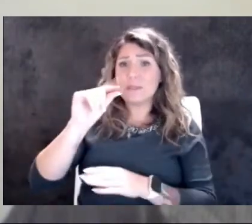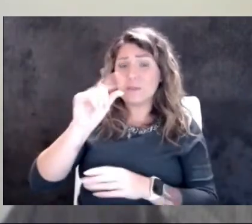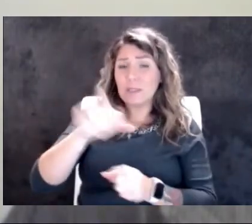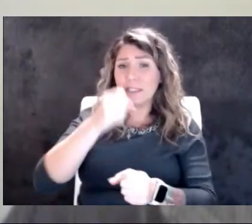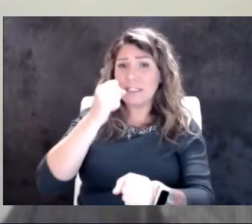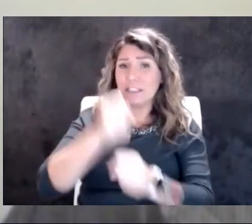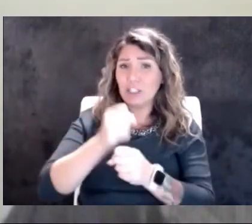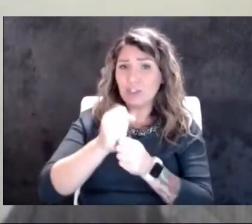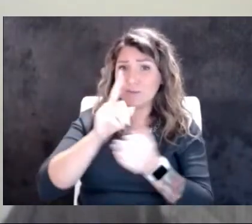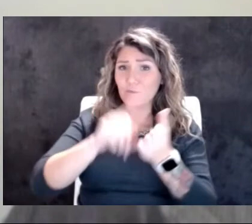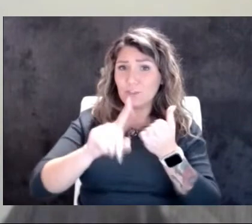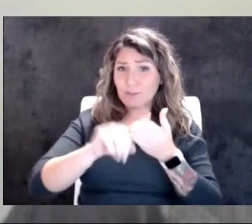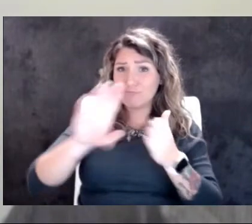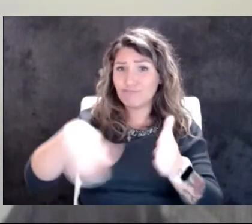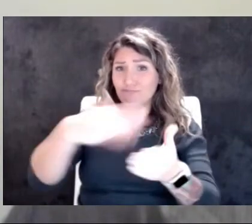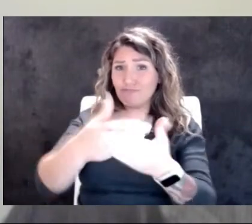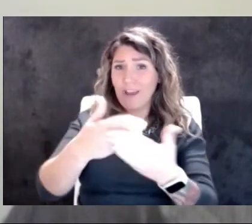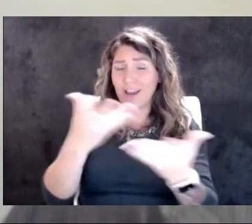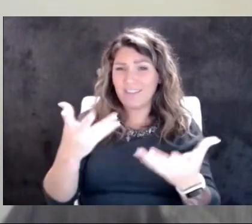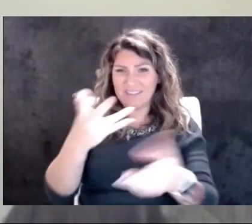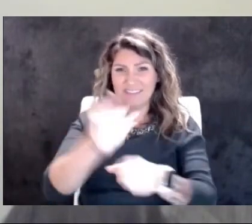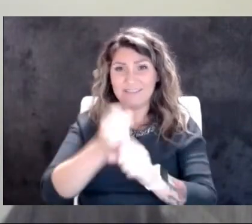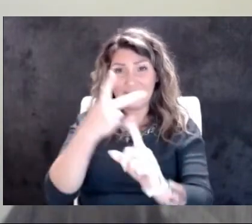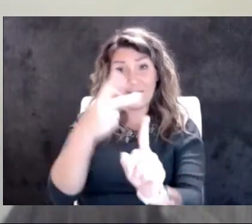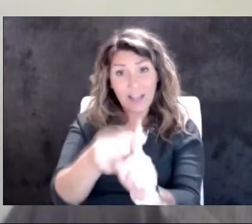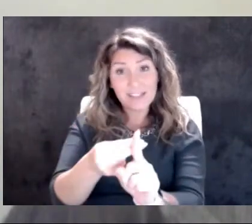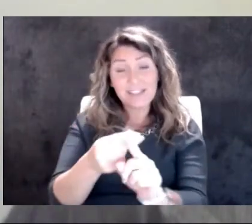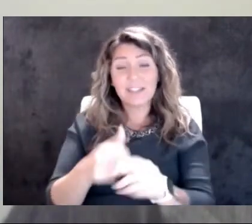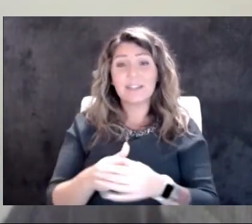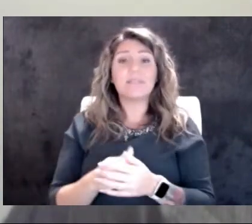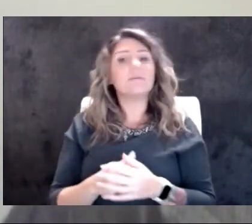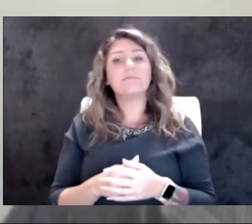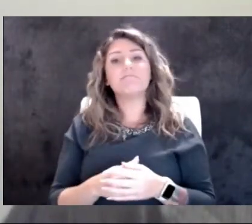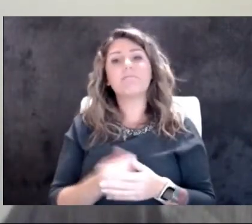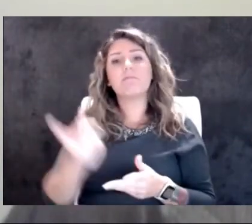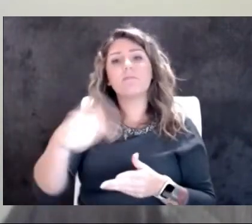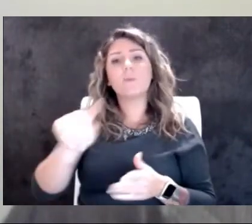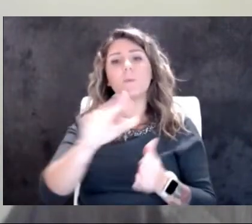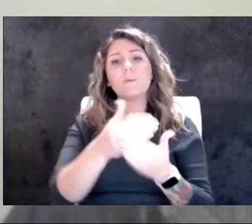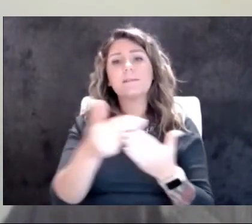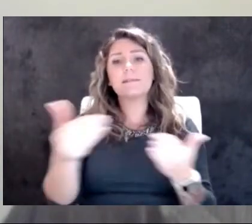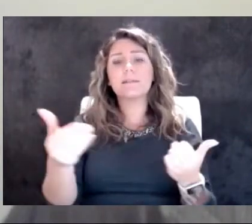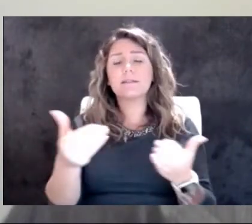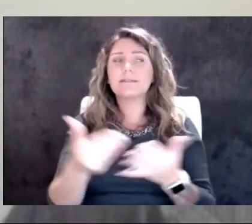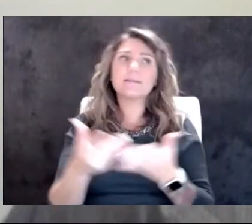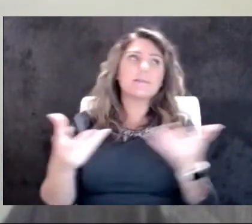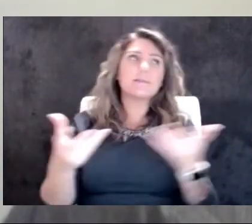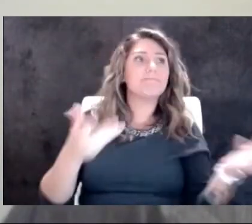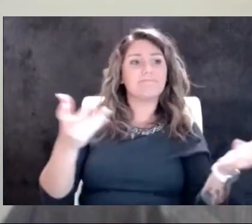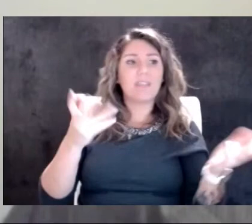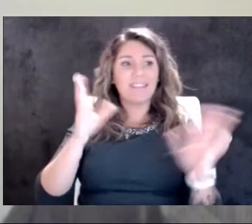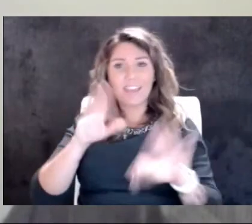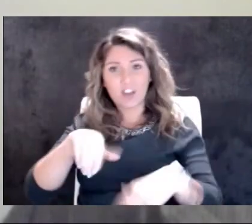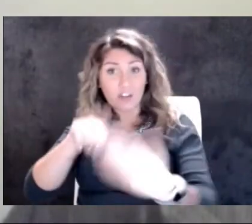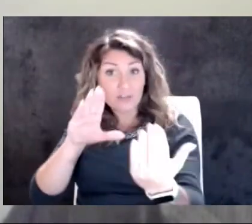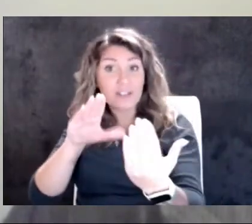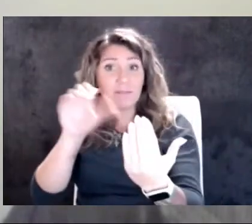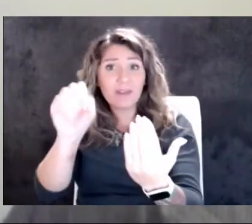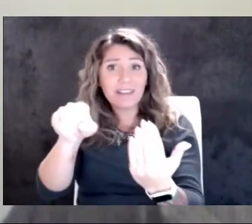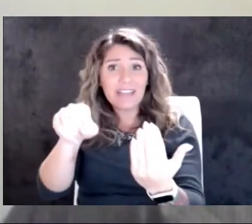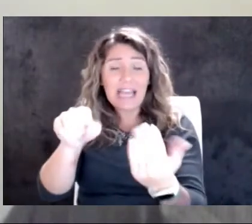vaccines. But those things are just, those things are addressable